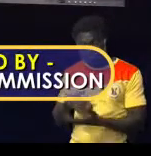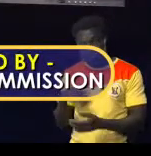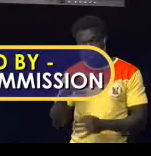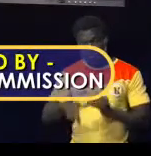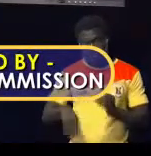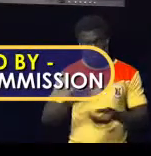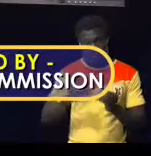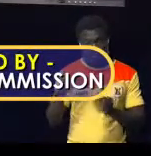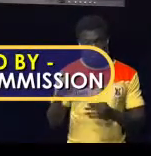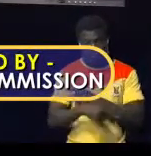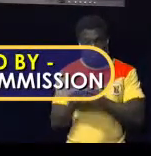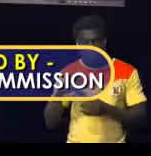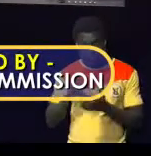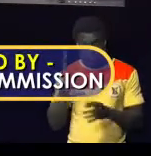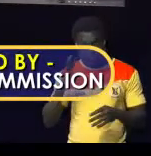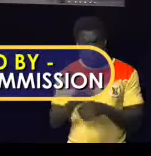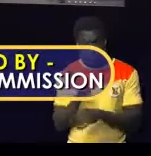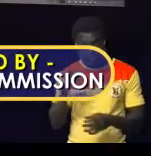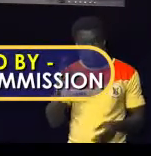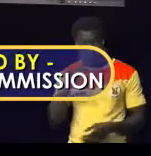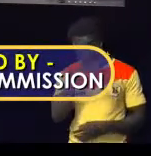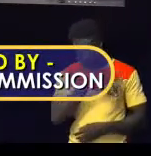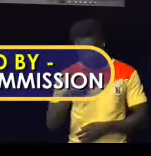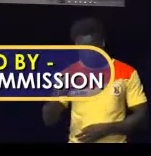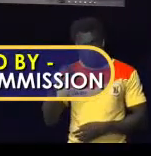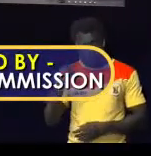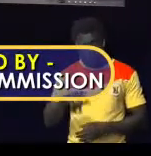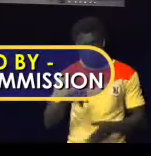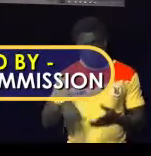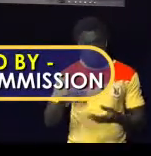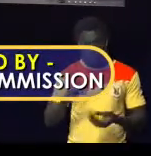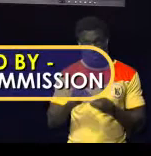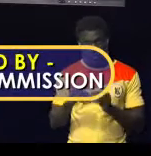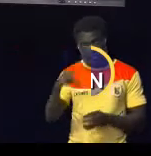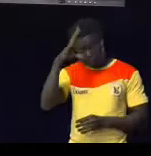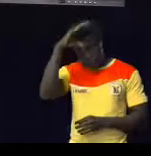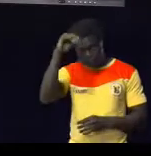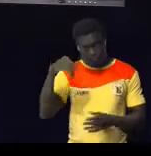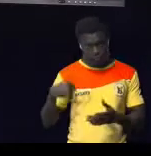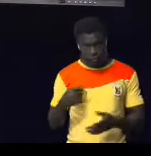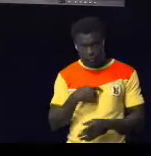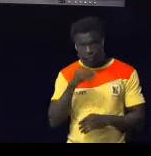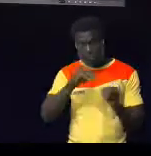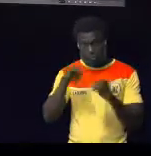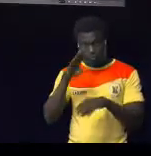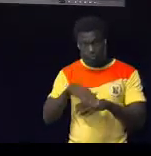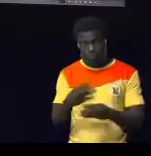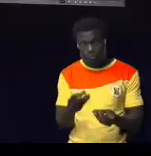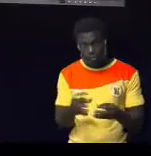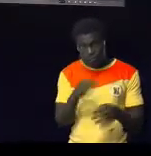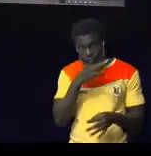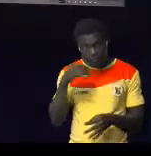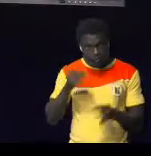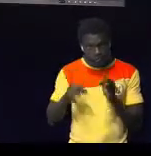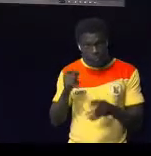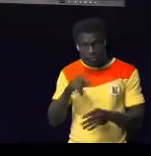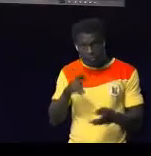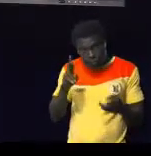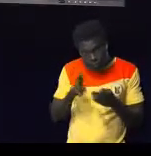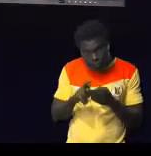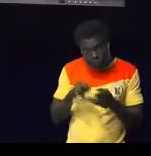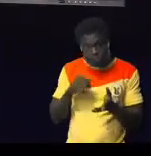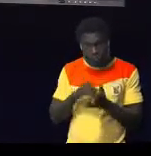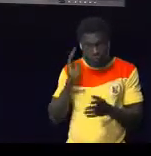less number of days it will take. And the less number of men we put on the land, I mean, if we now reduce the number of